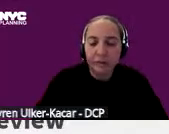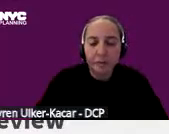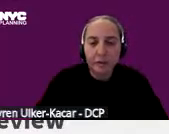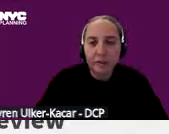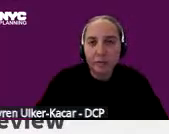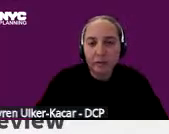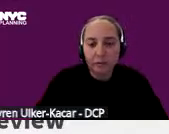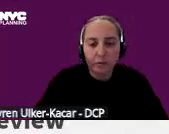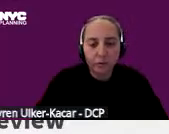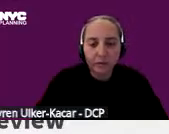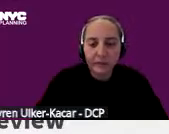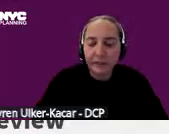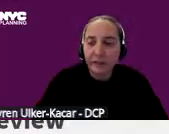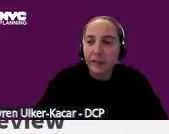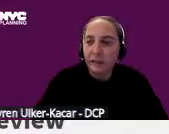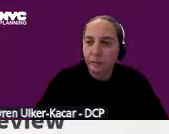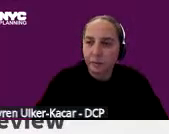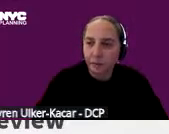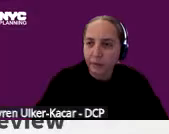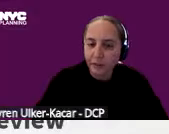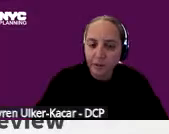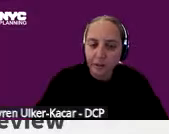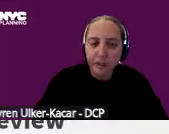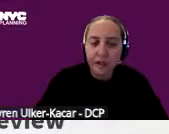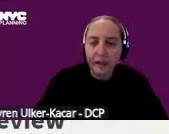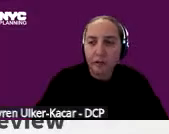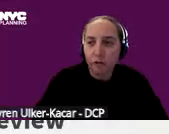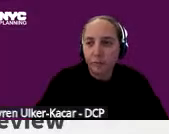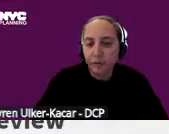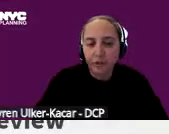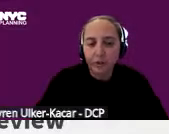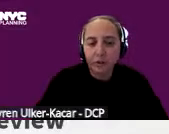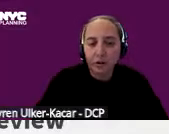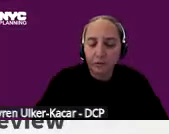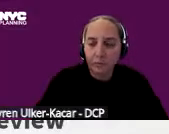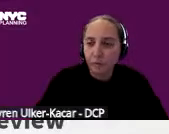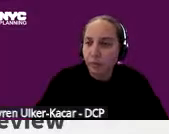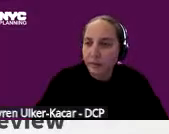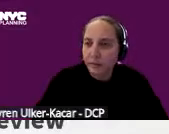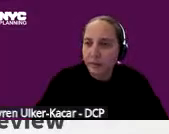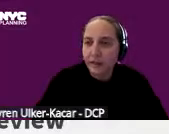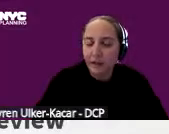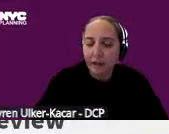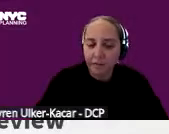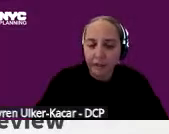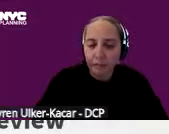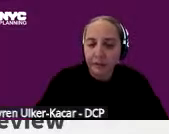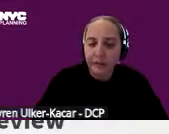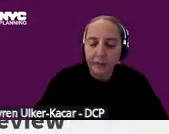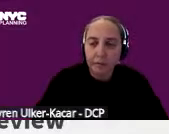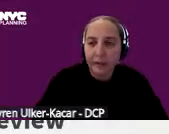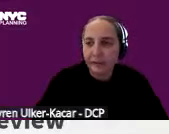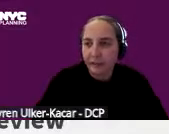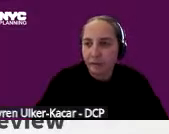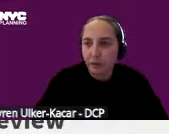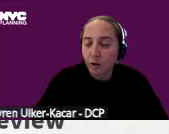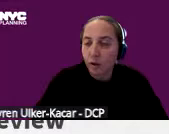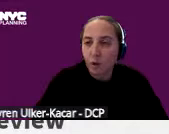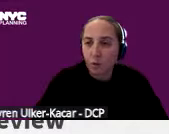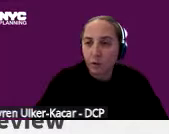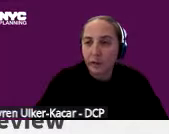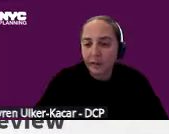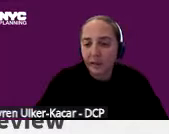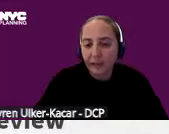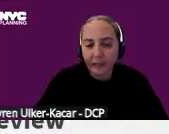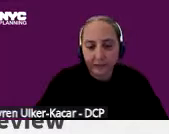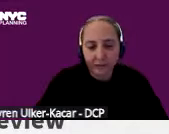be responsible for overseeing the preparation and completion of the proposal's Environmental Impact Statement,